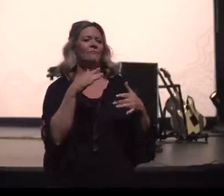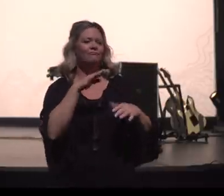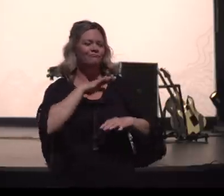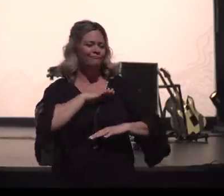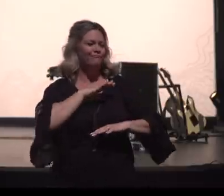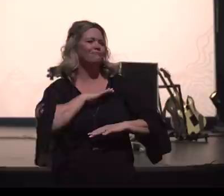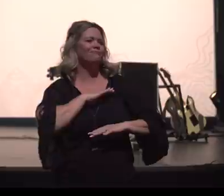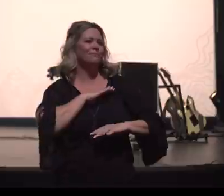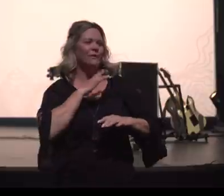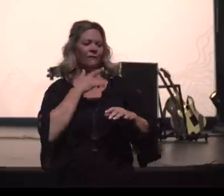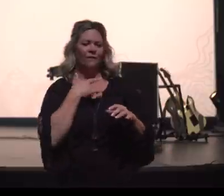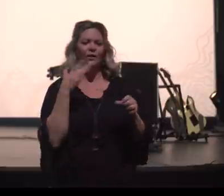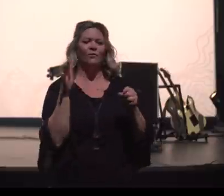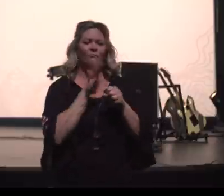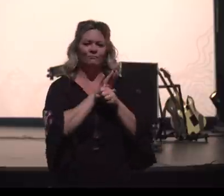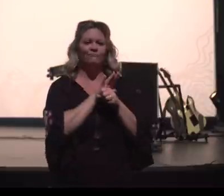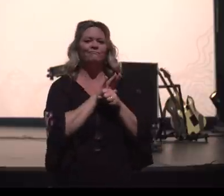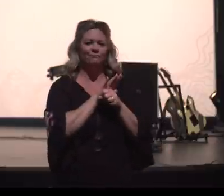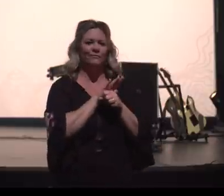it works.